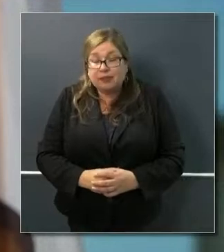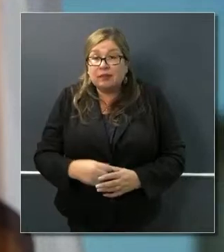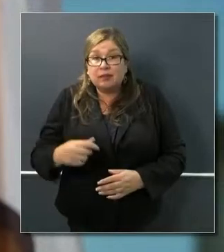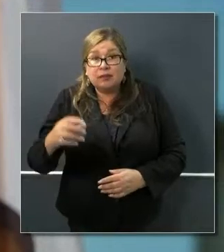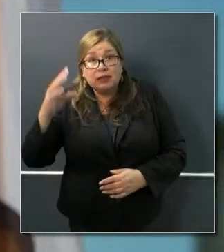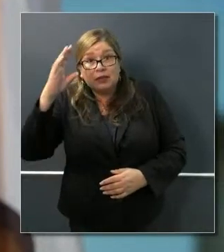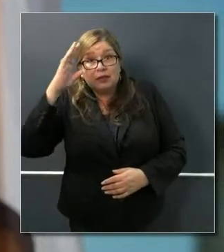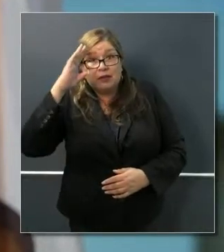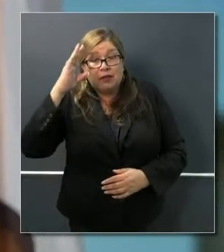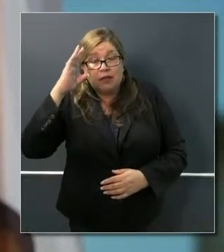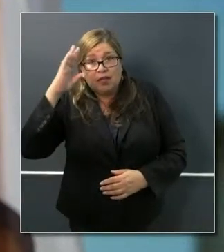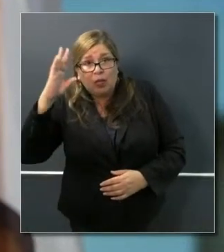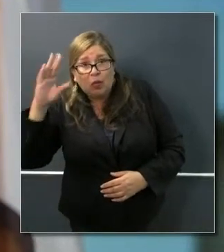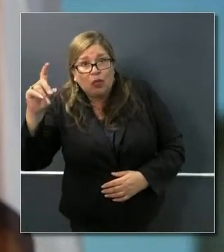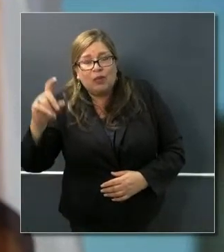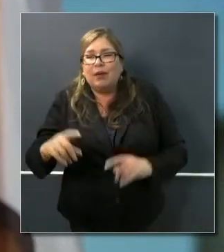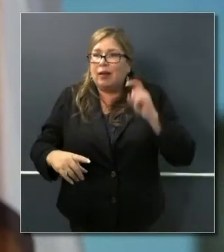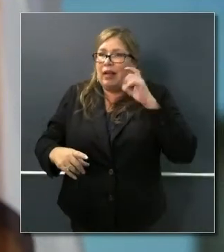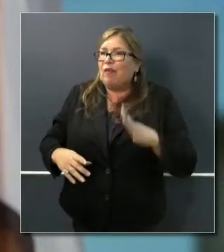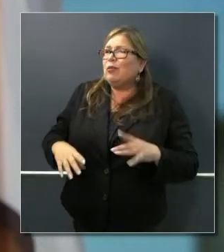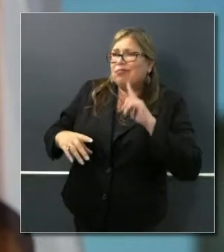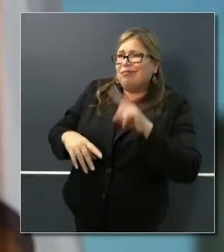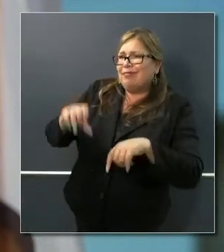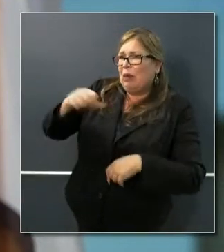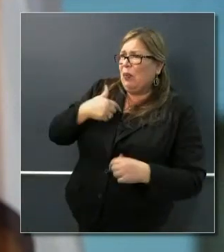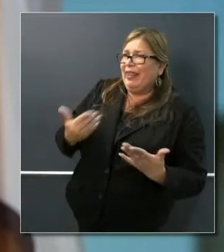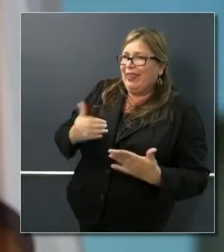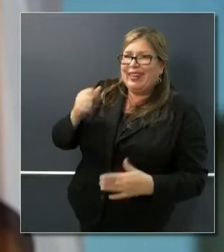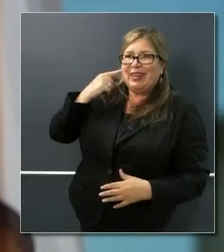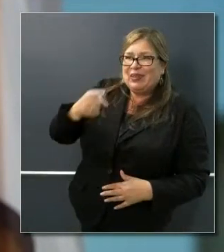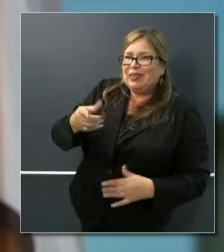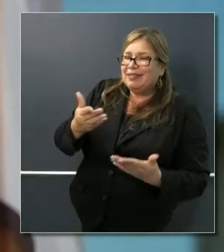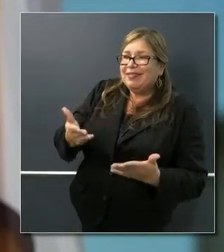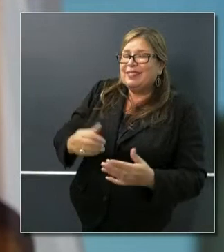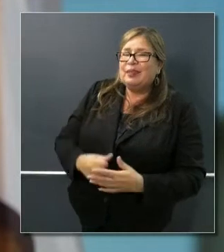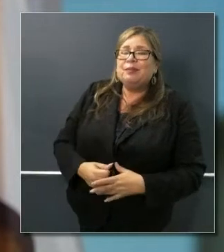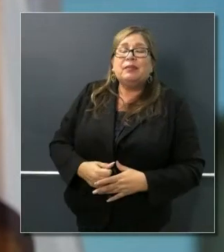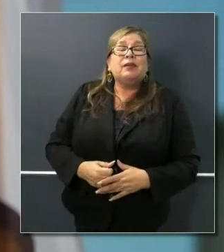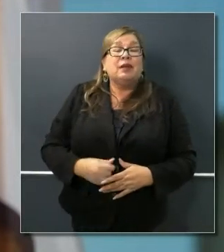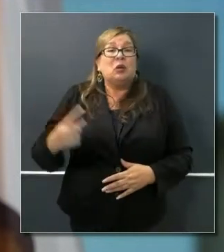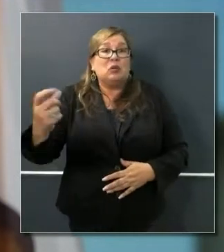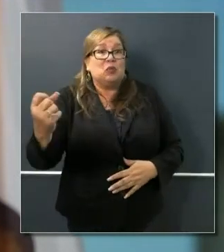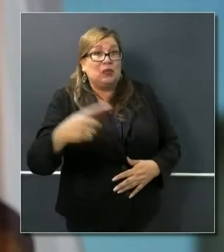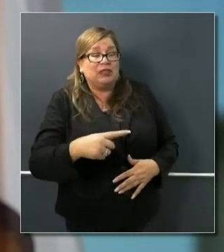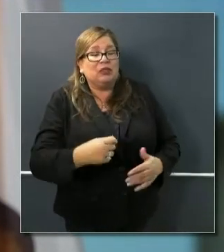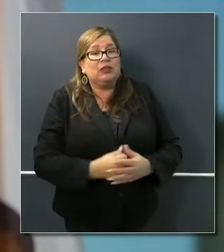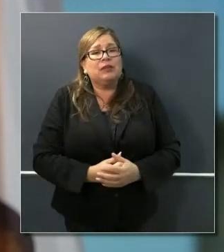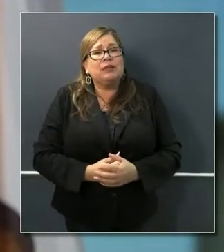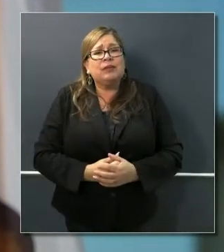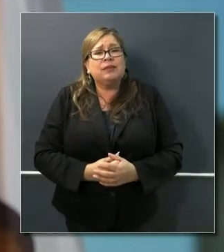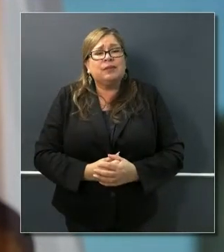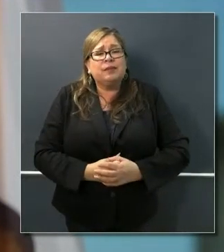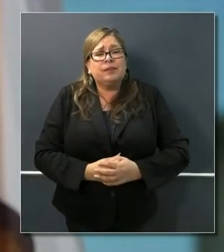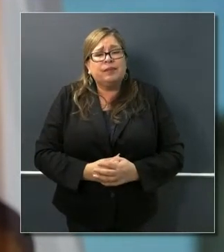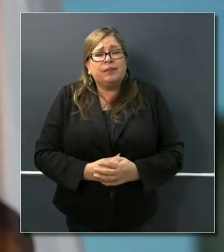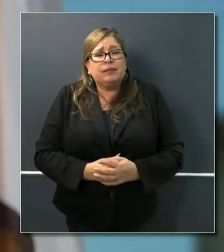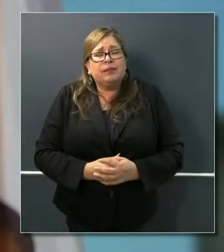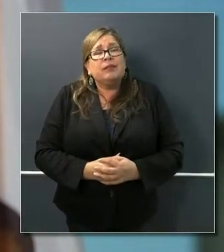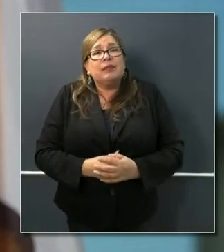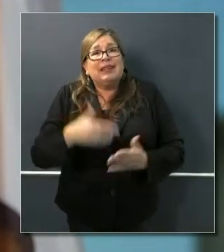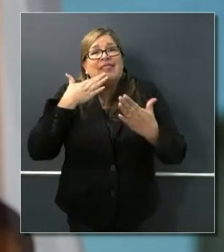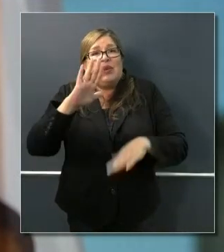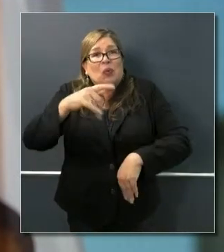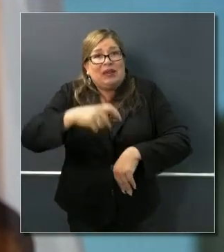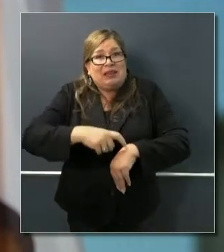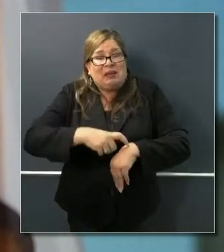Hello? Oh, we're here. Sorry. Oh, okay. Yeah, Governor, thank you for your time. So temporary hospitals are being